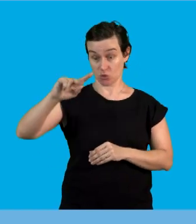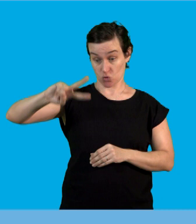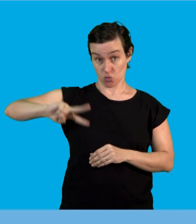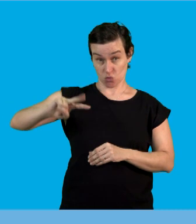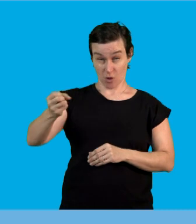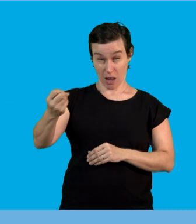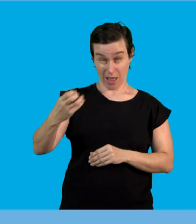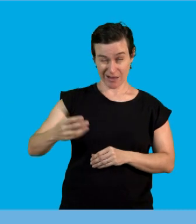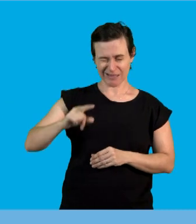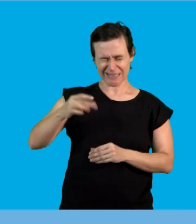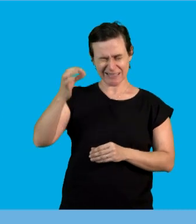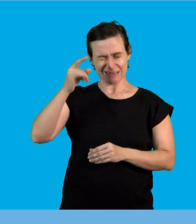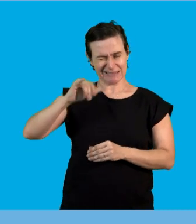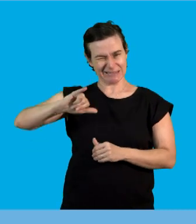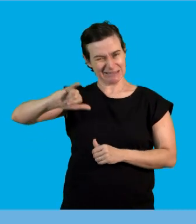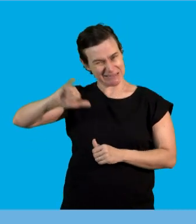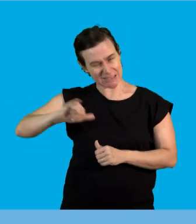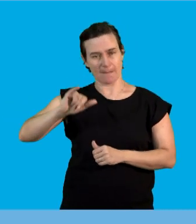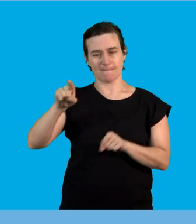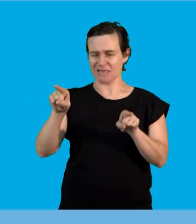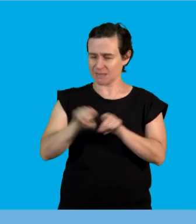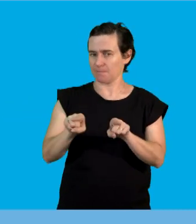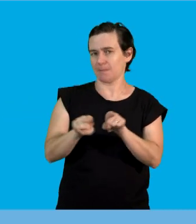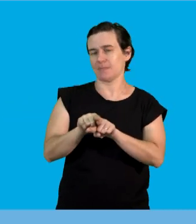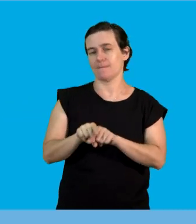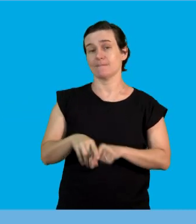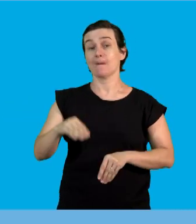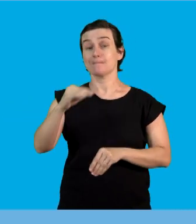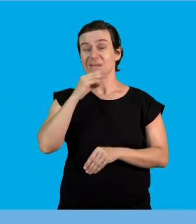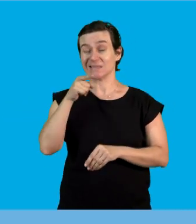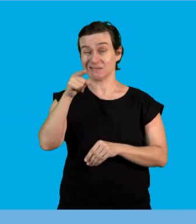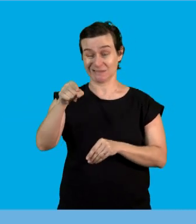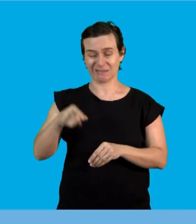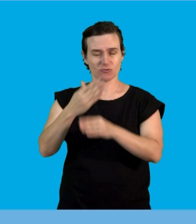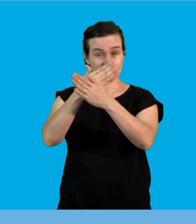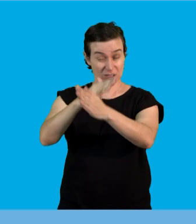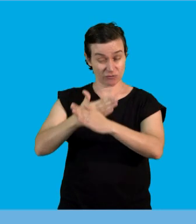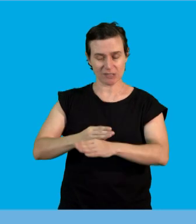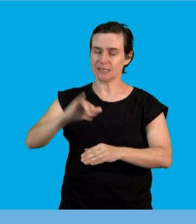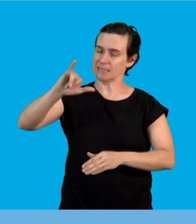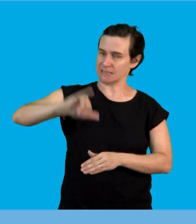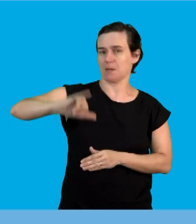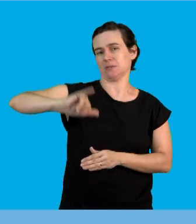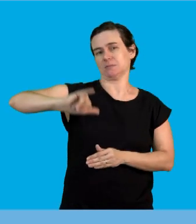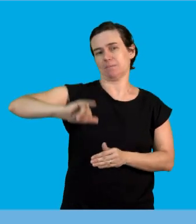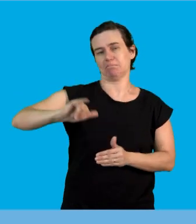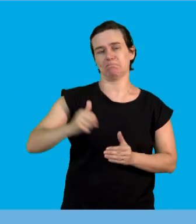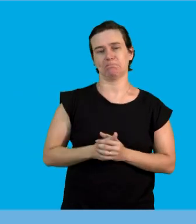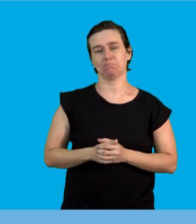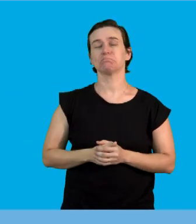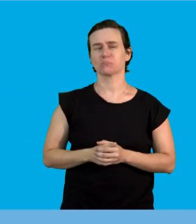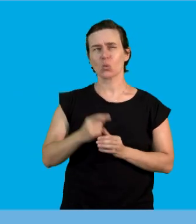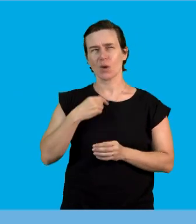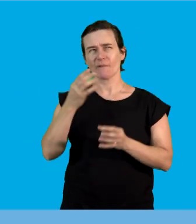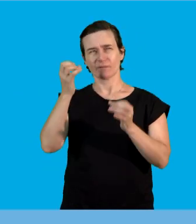two lamps, these two light bulbs that we have, they are identical, meaning that even their resistance is going to be the same. Now, with all of that